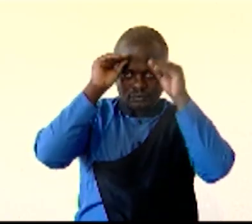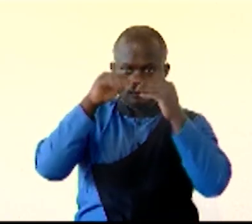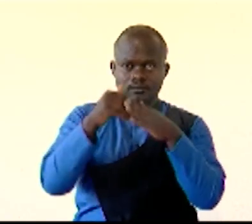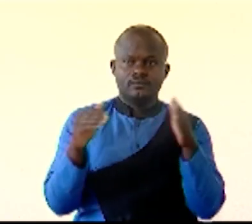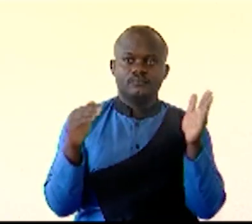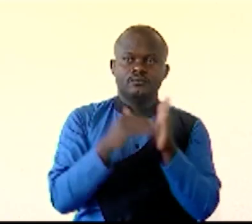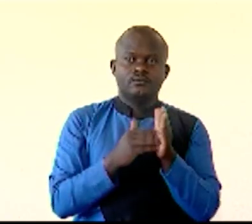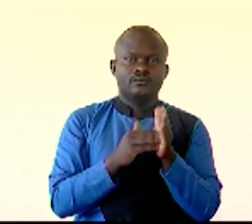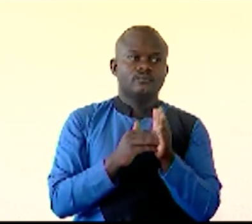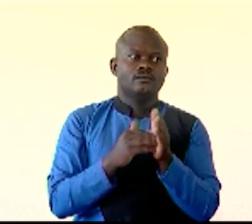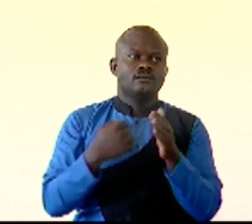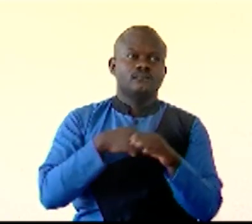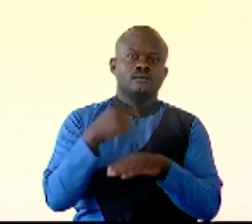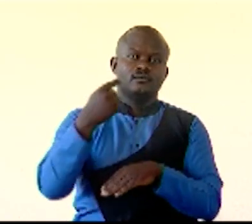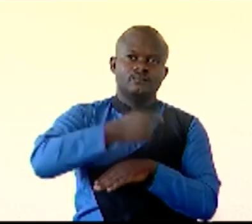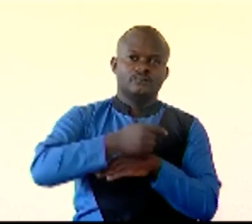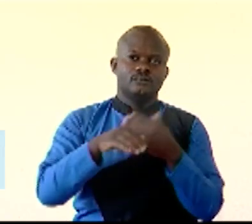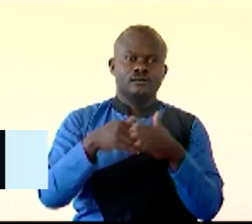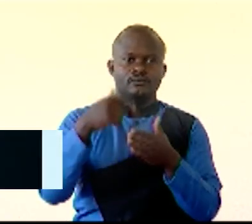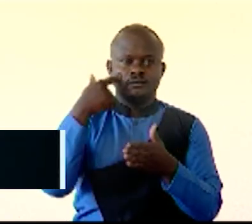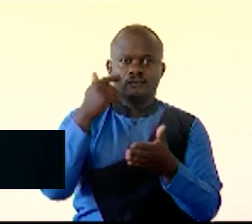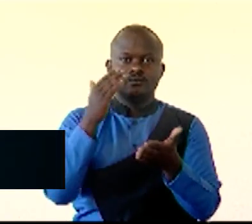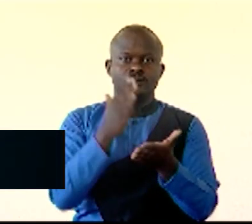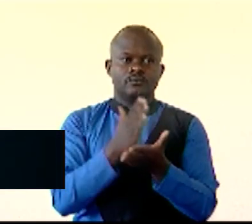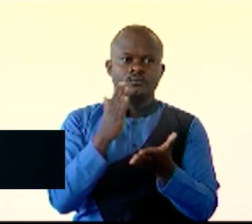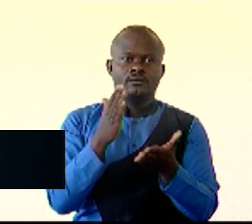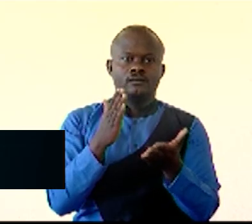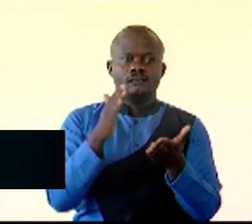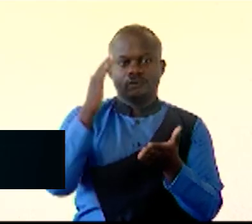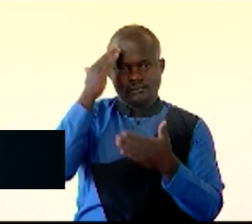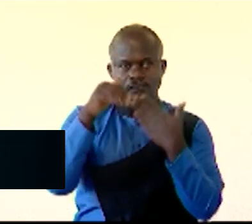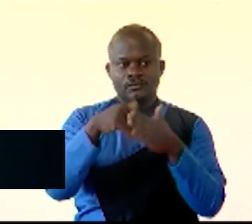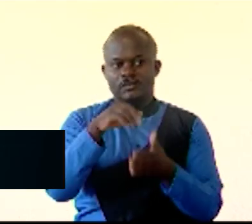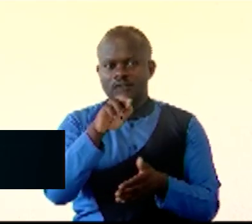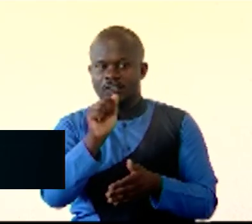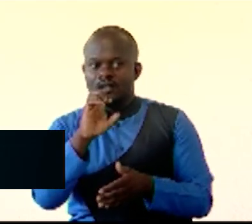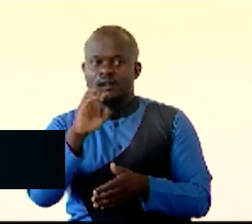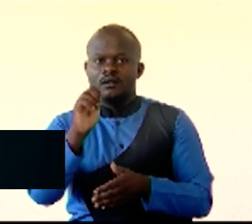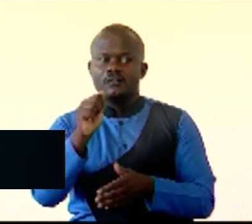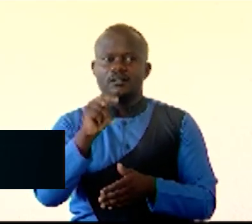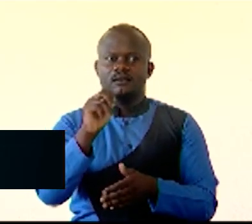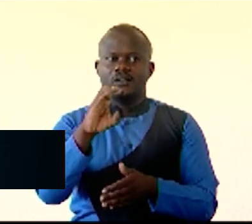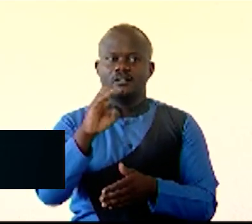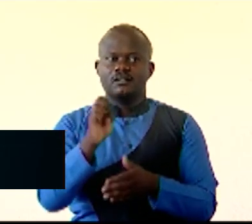And today's lesson is the limiting reactant or limiting reactants.